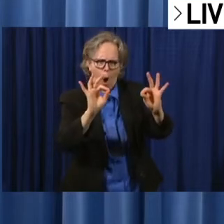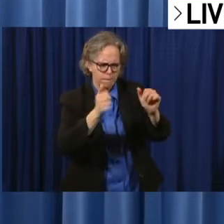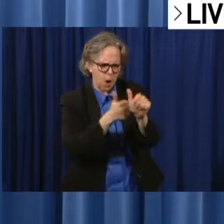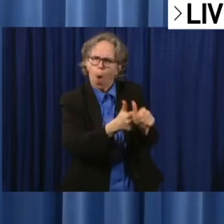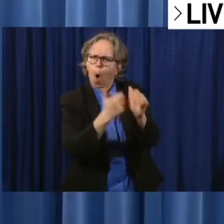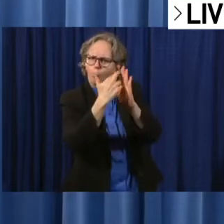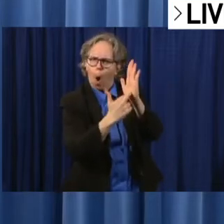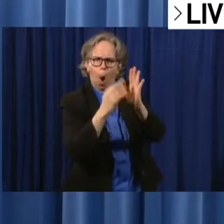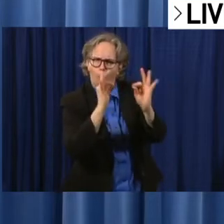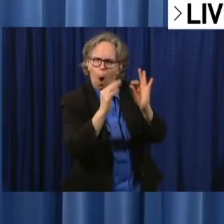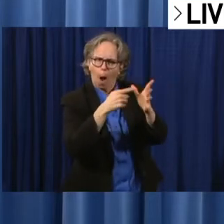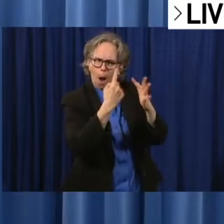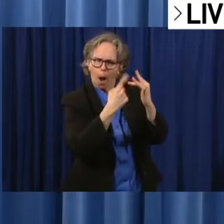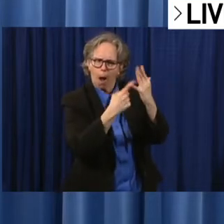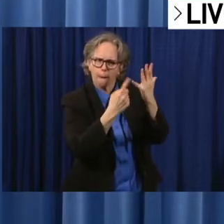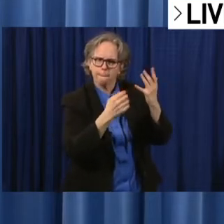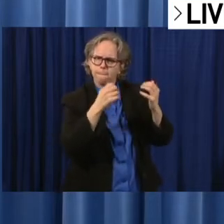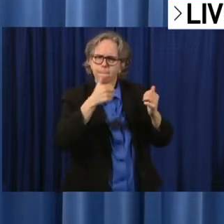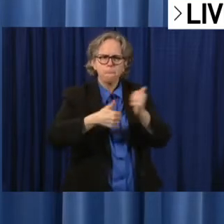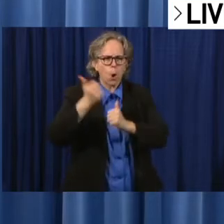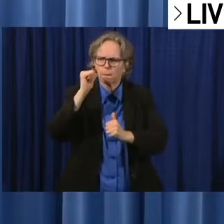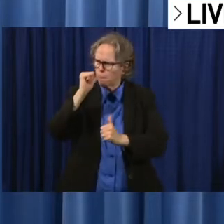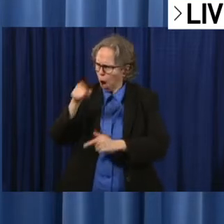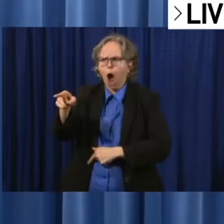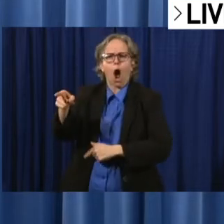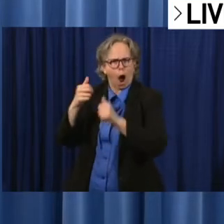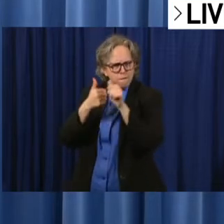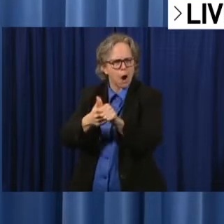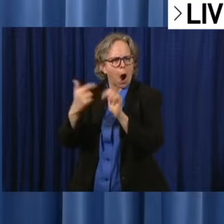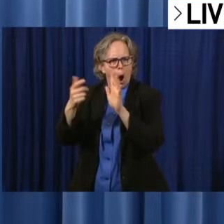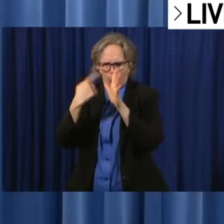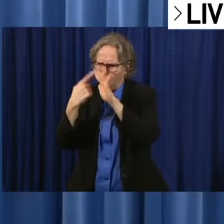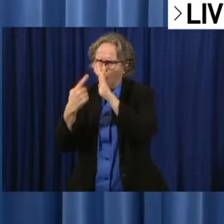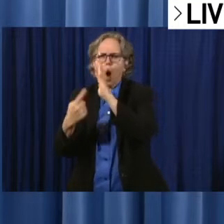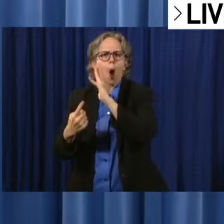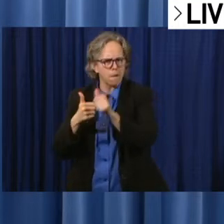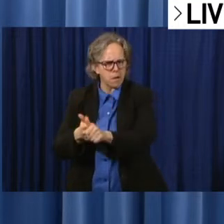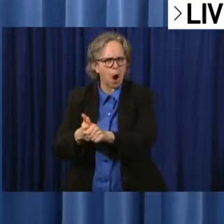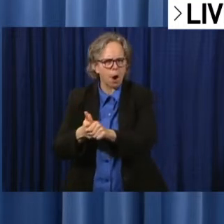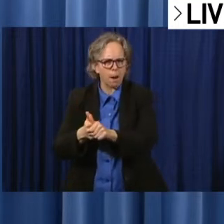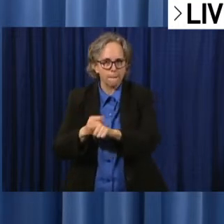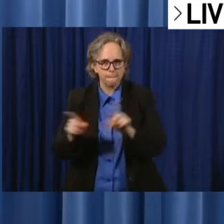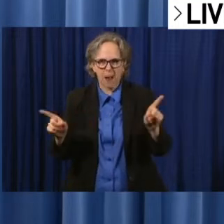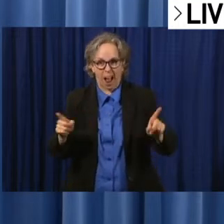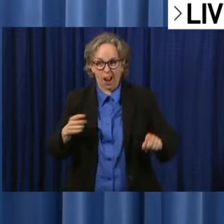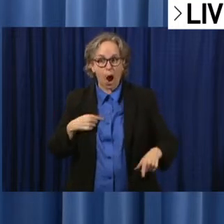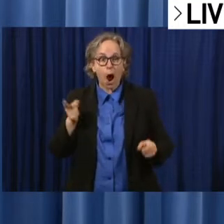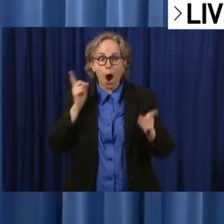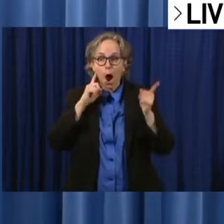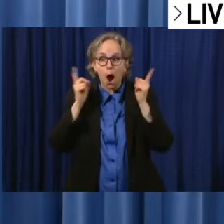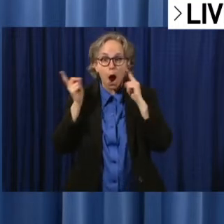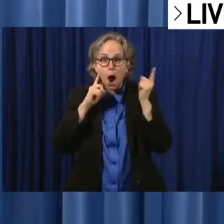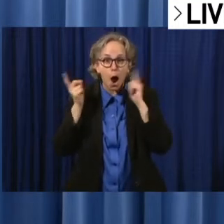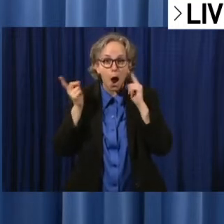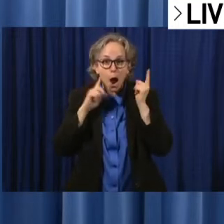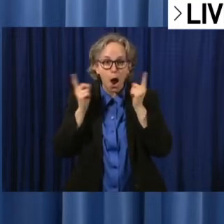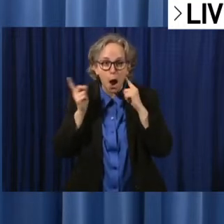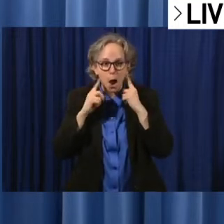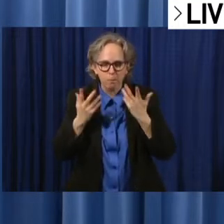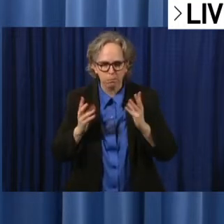Most bars were doing a good job. But it's clear that we have had some